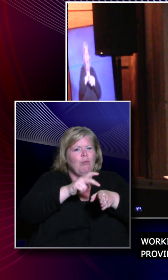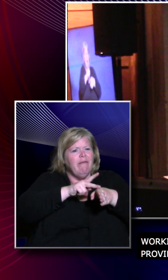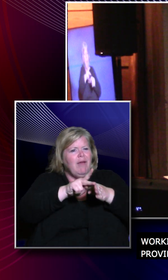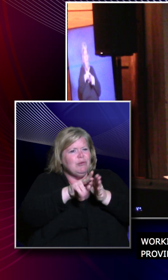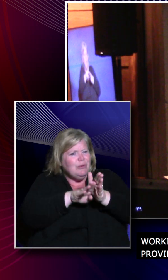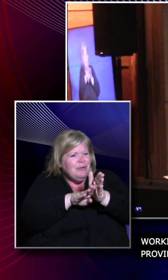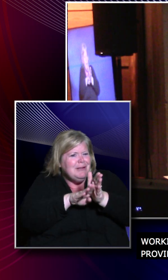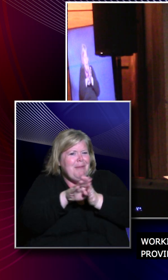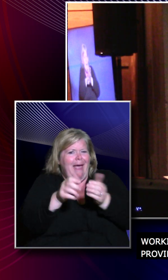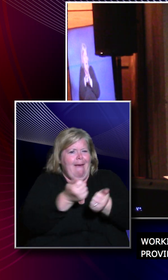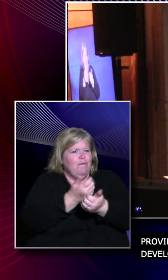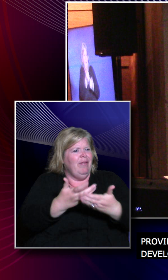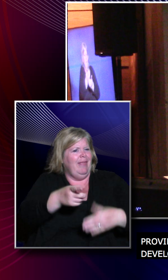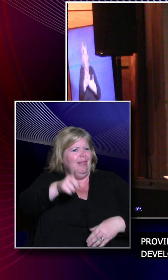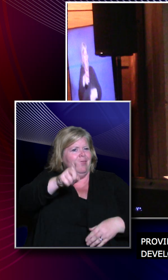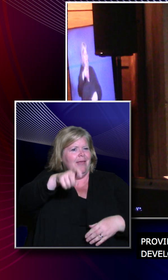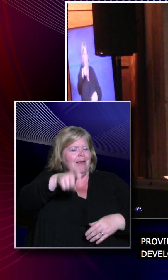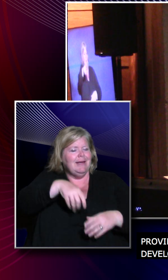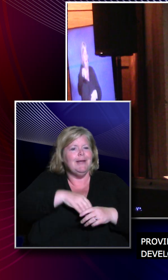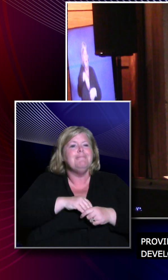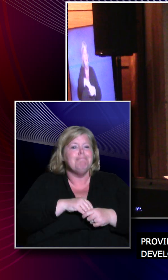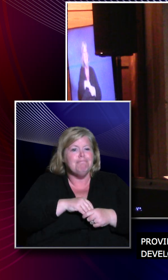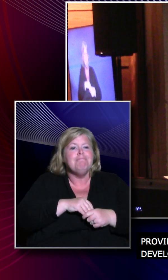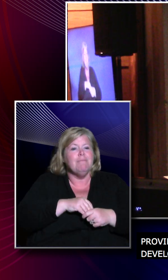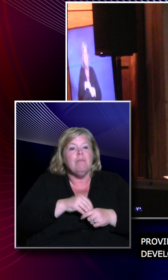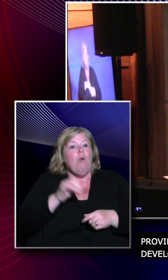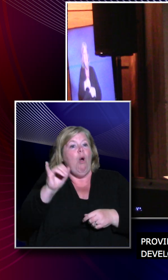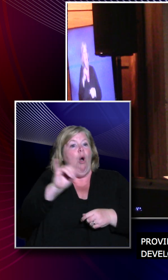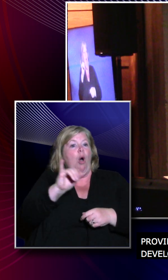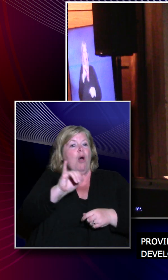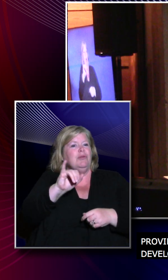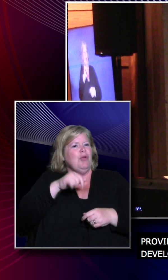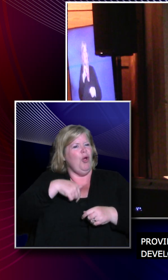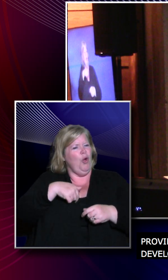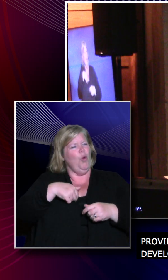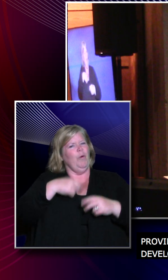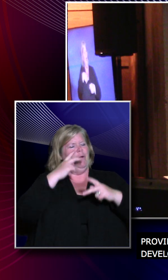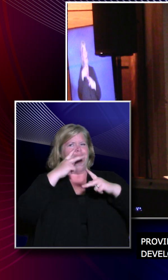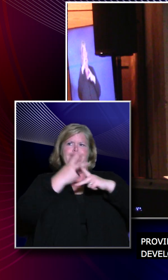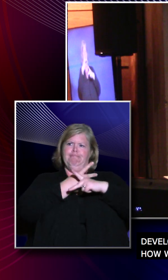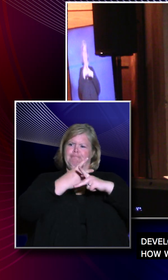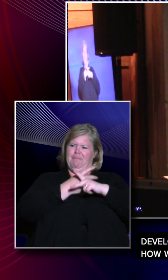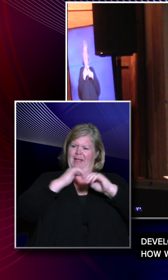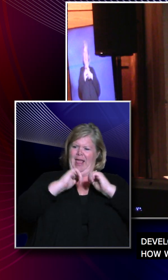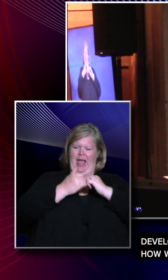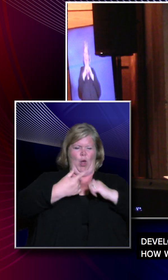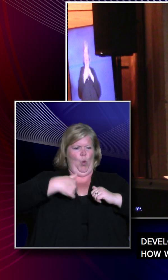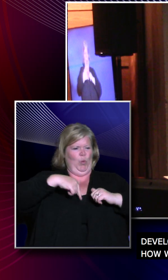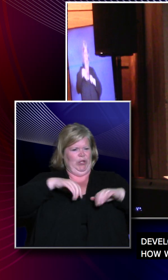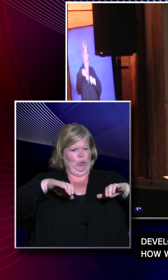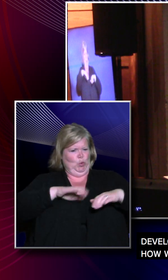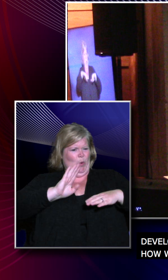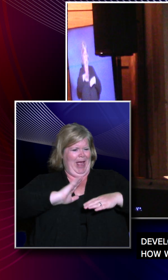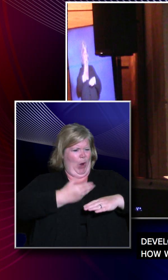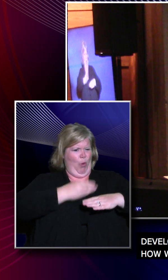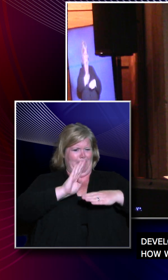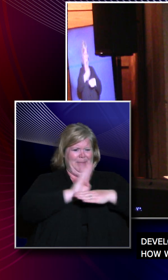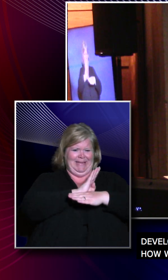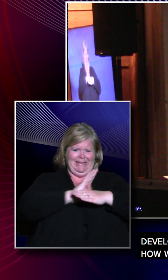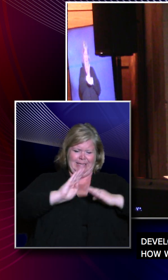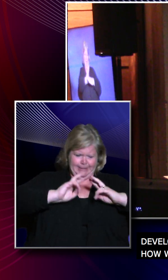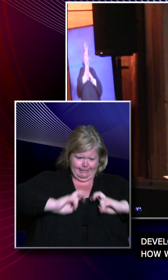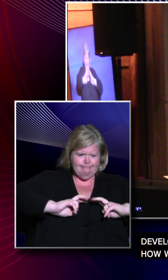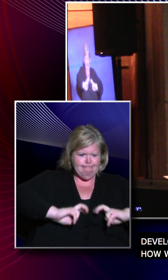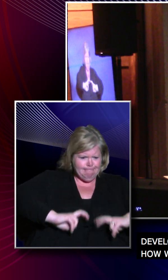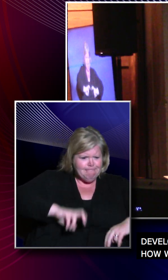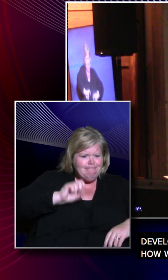development that they need. We're also looking at how we do business internally. Before it was